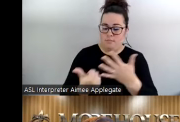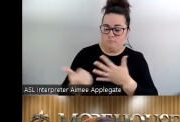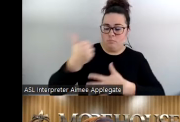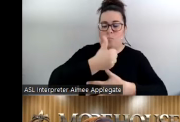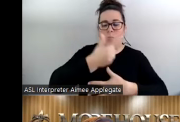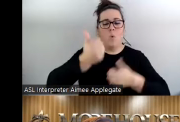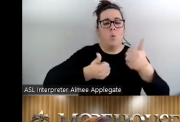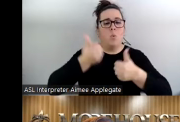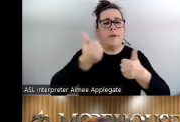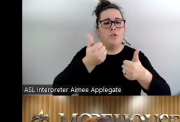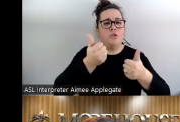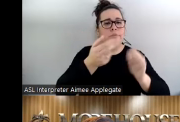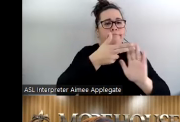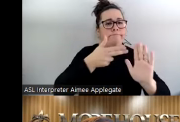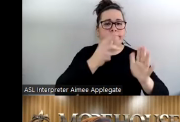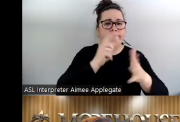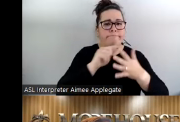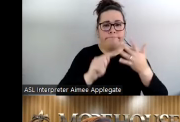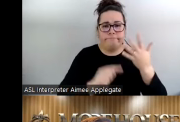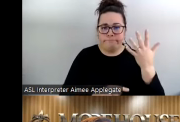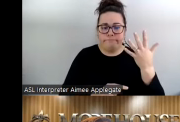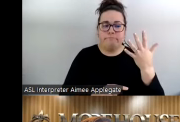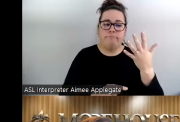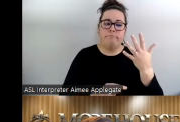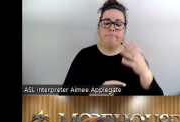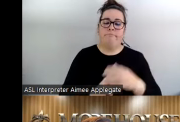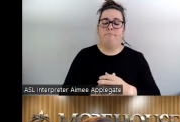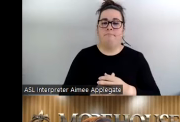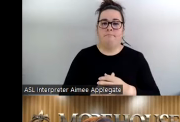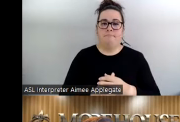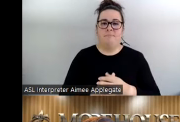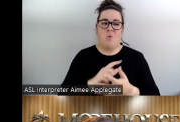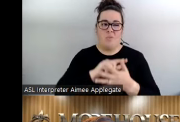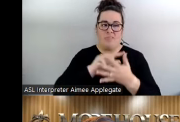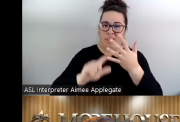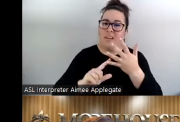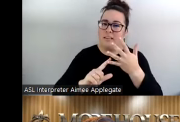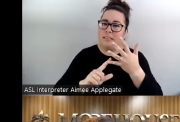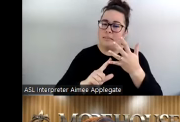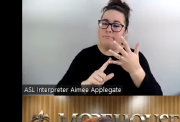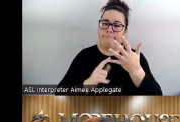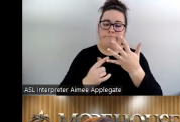to the top. And so we want to make sure that we continue to look at these particular areas